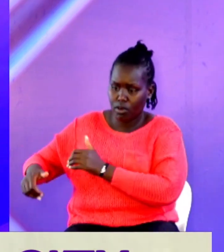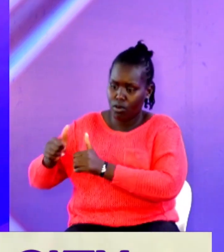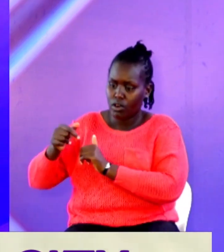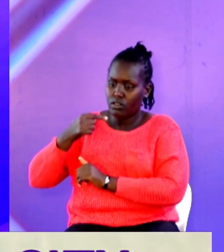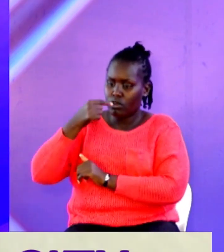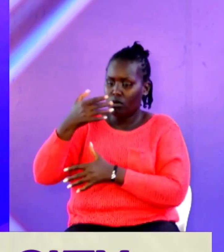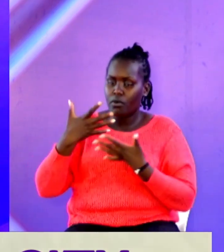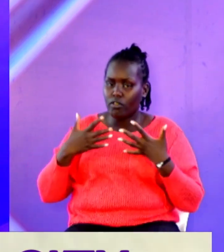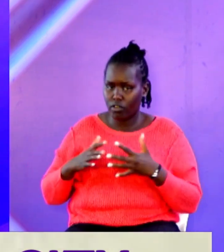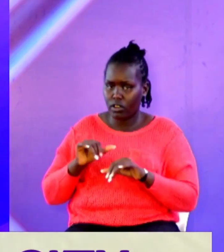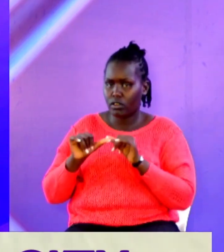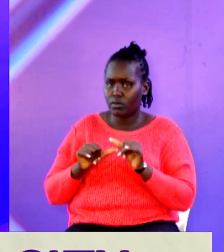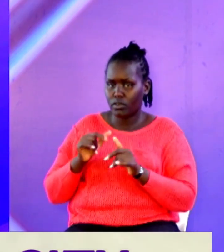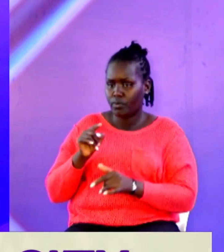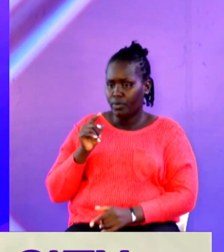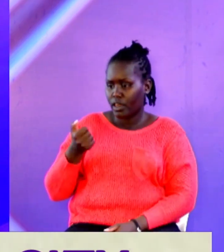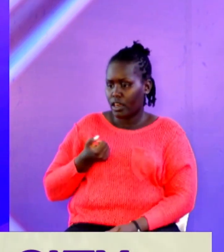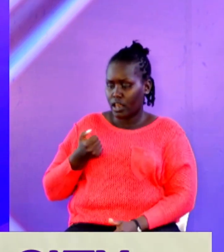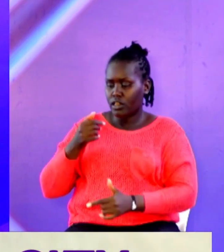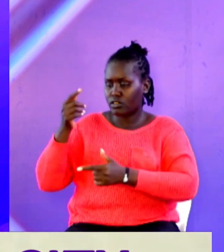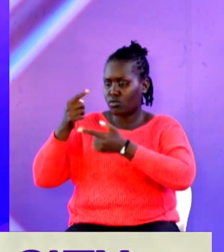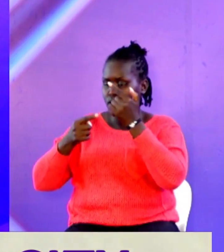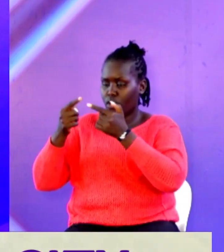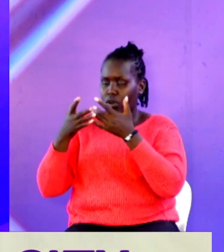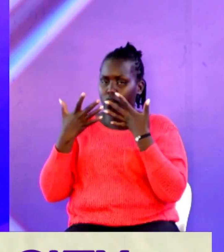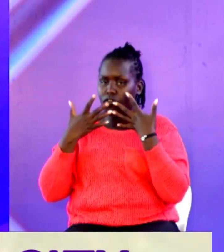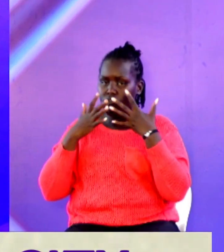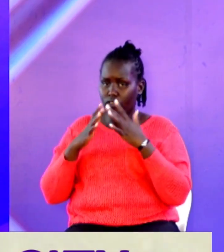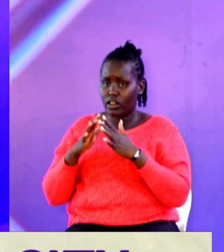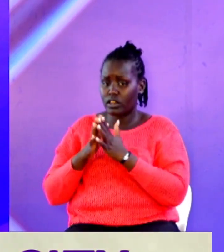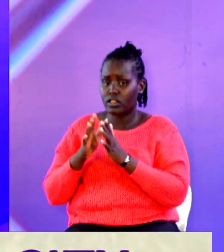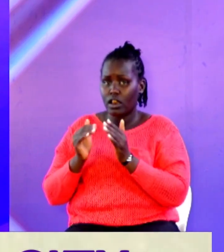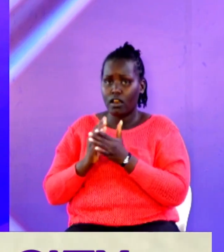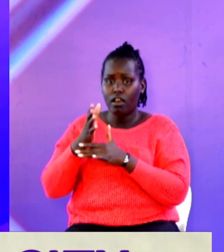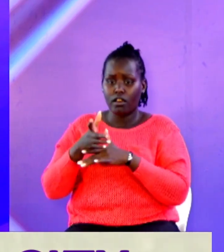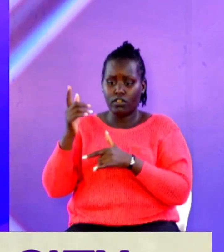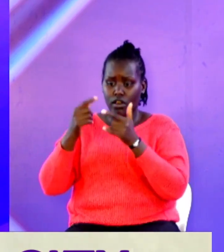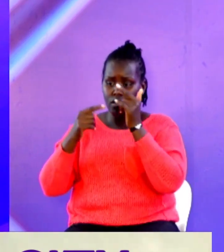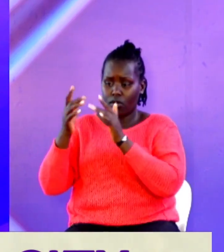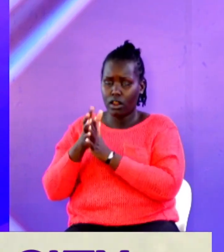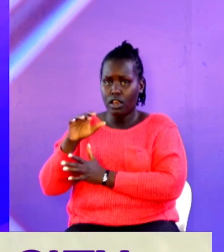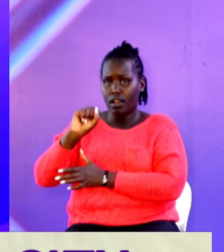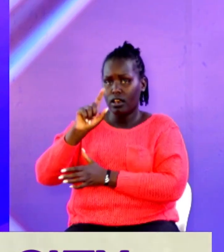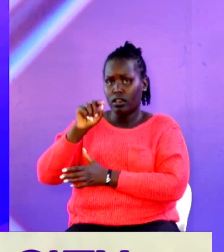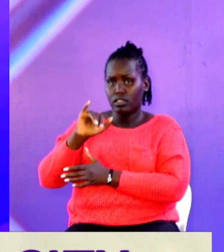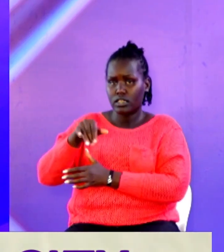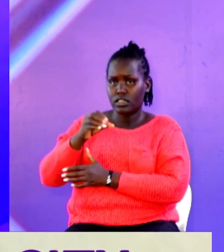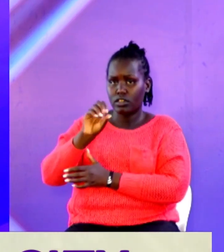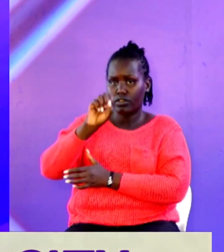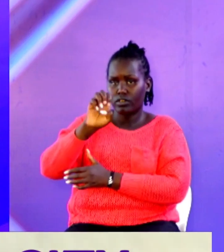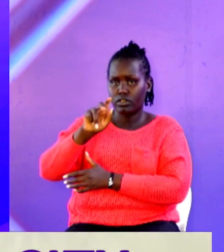you is Kinale Girls were crowned the champions after defeating St. Joseph Girls